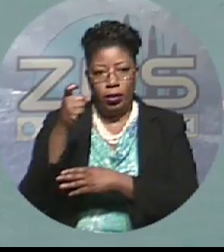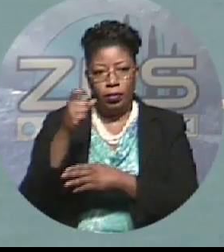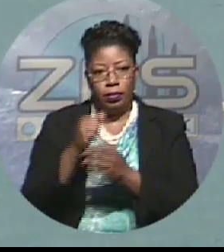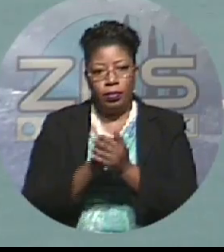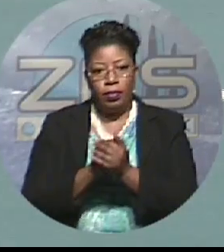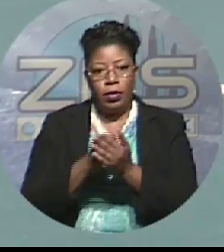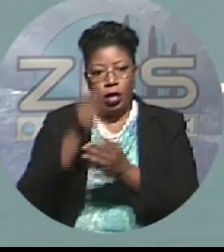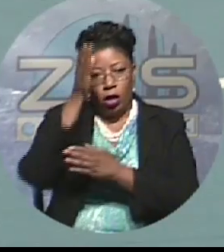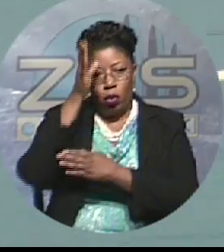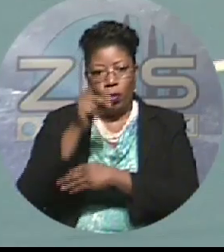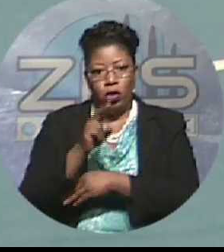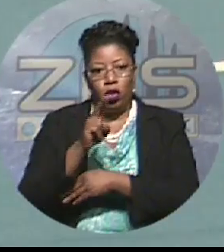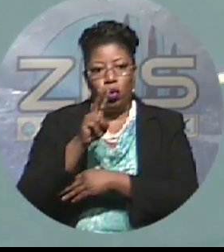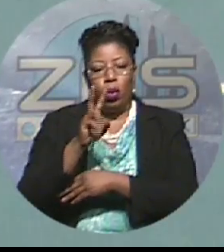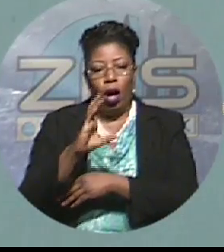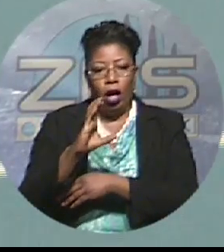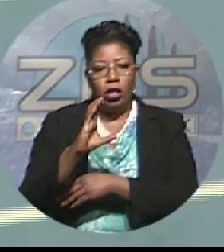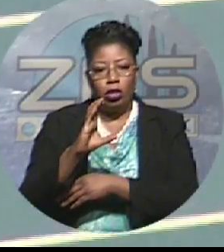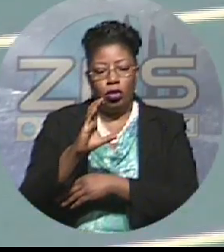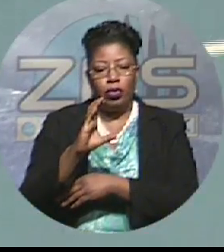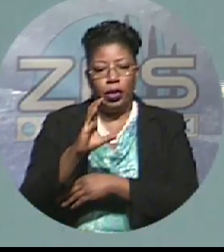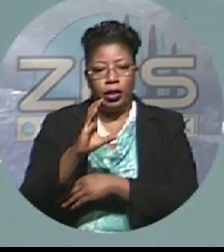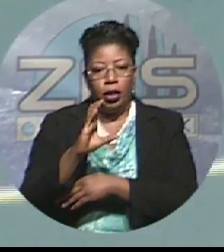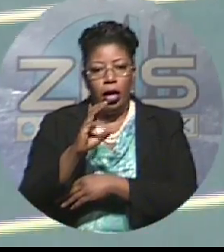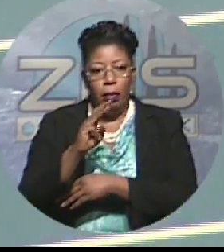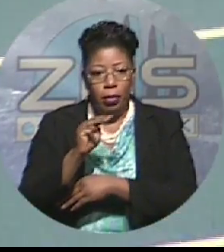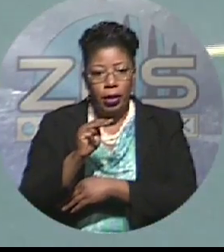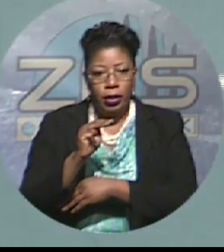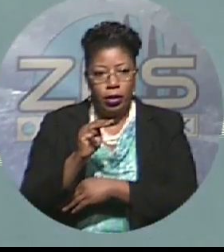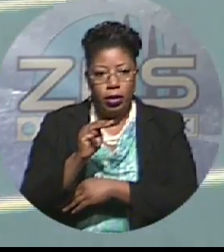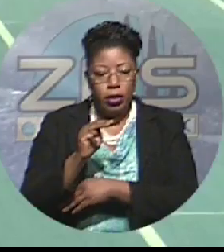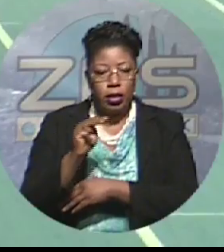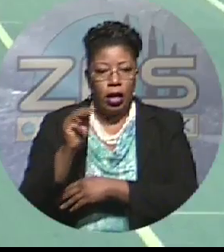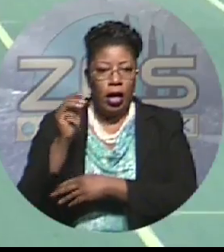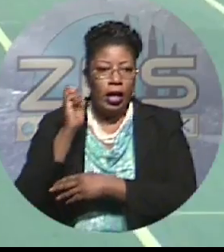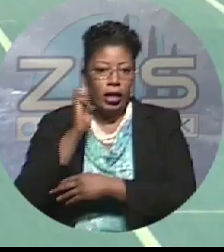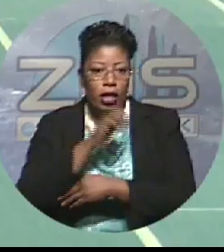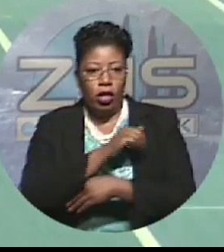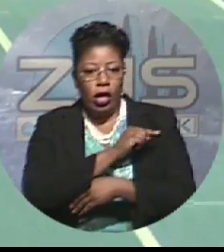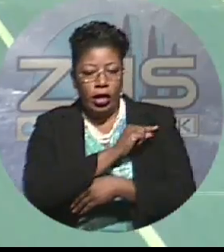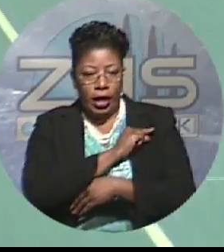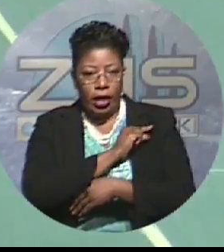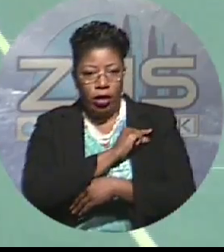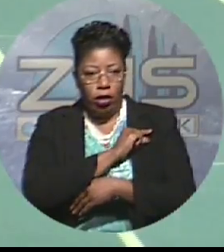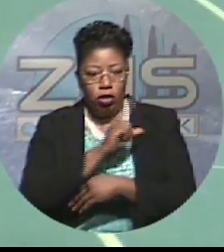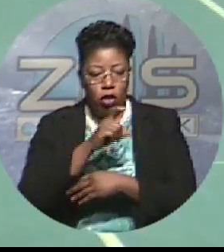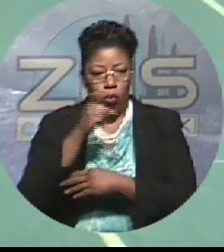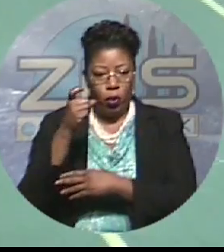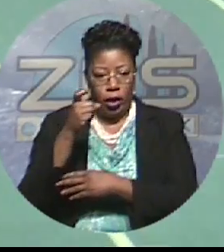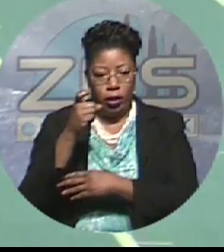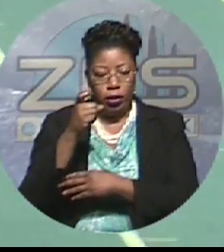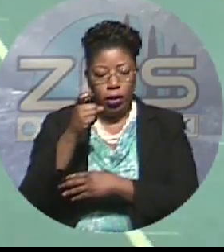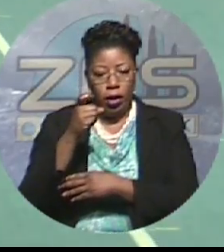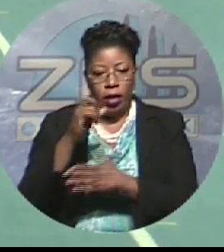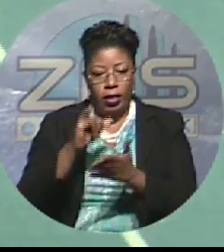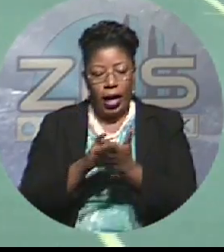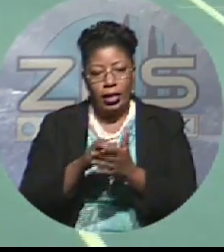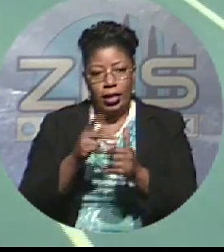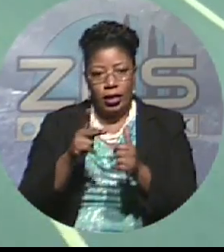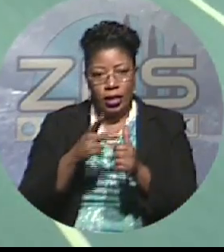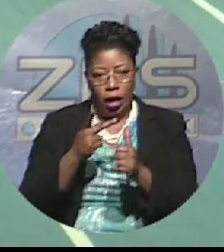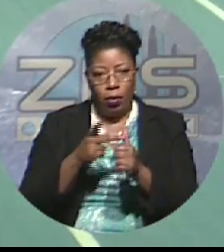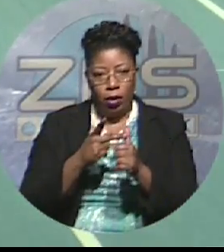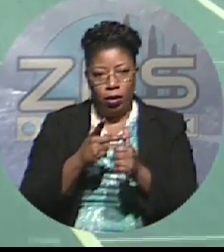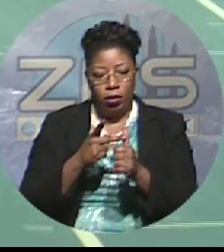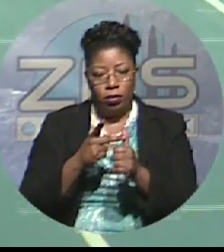The women's 200 won by Tania Gaither in 23 seconds flat. With that win, she completed the sprint double after taking